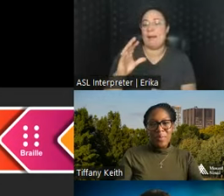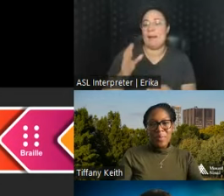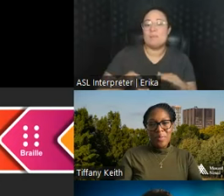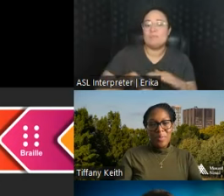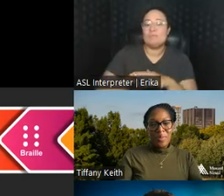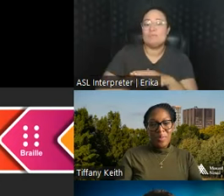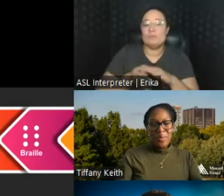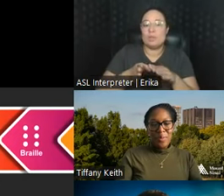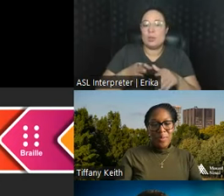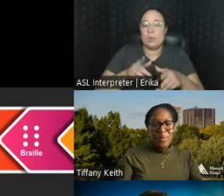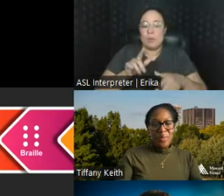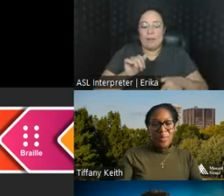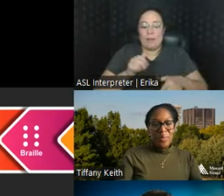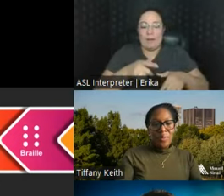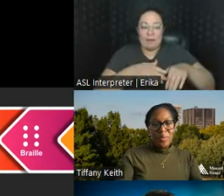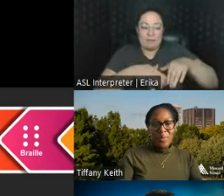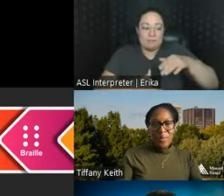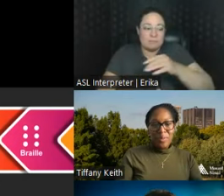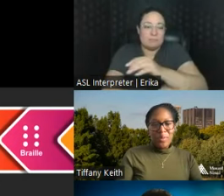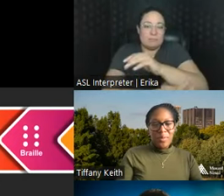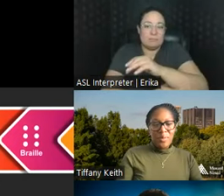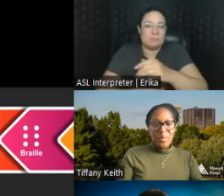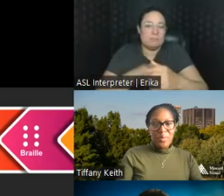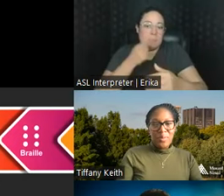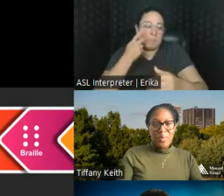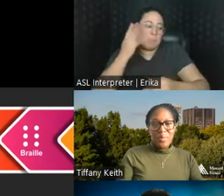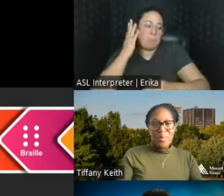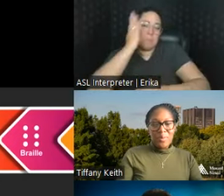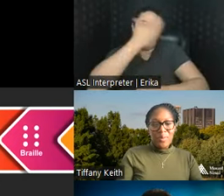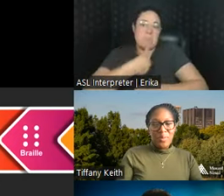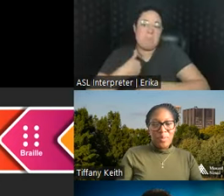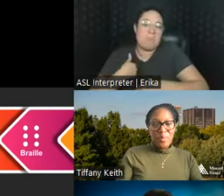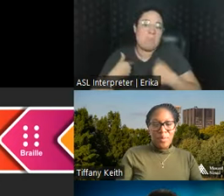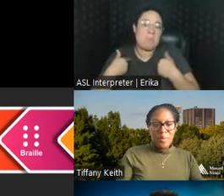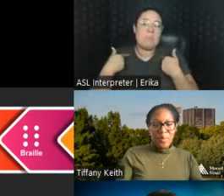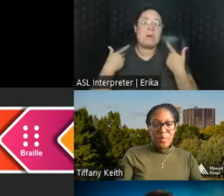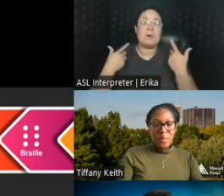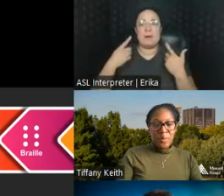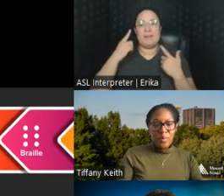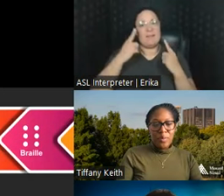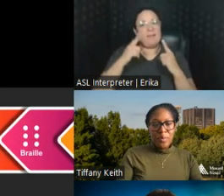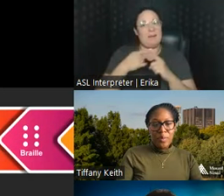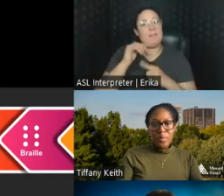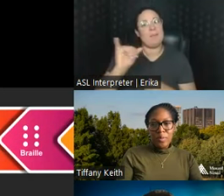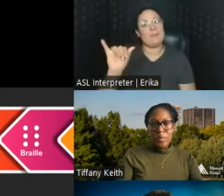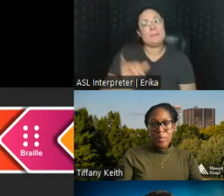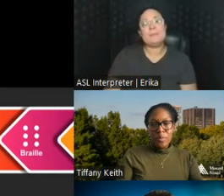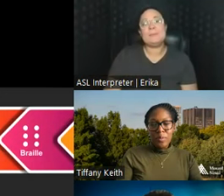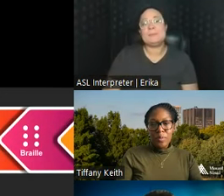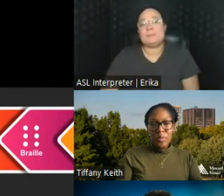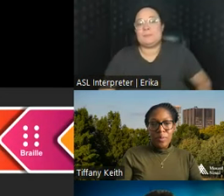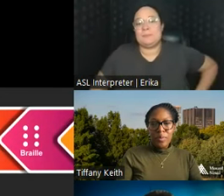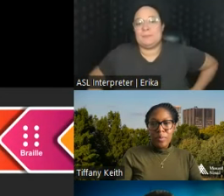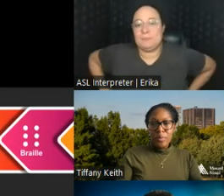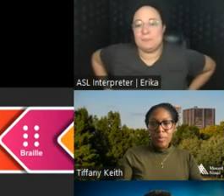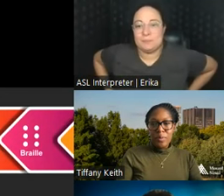your pant leg there, or your sleeve on your shirt. So there's that to consider as well.